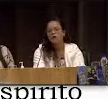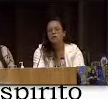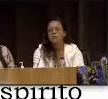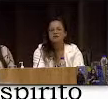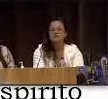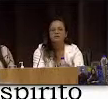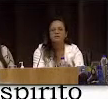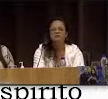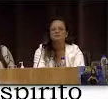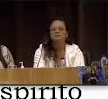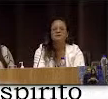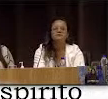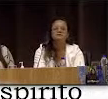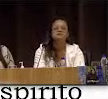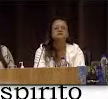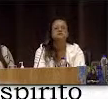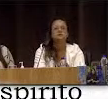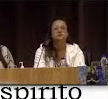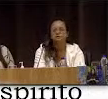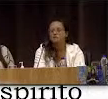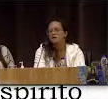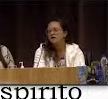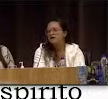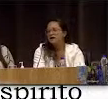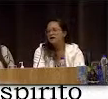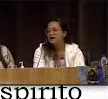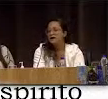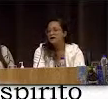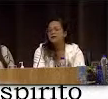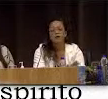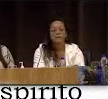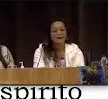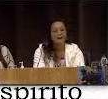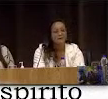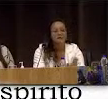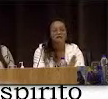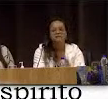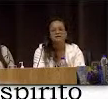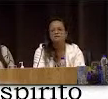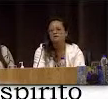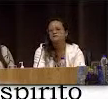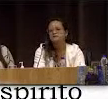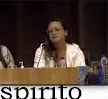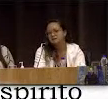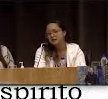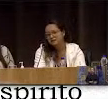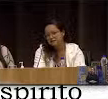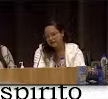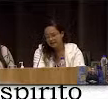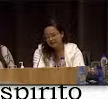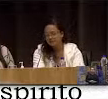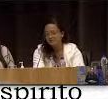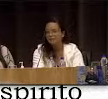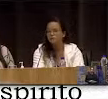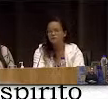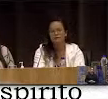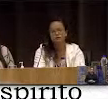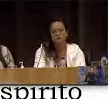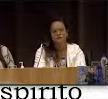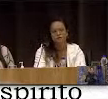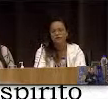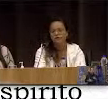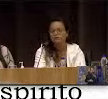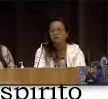hospital, and it had a high surgical profile. We have